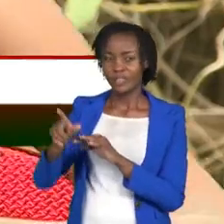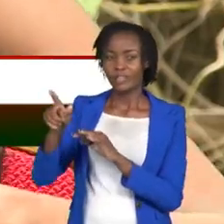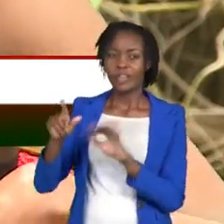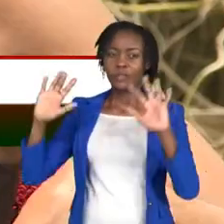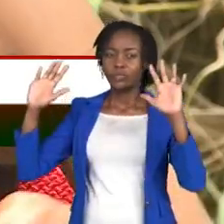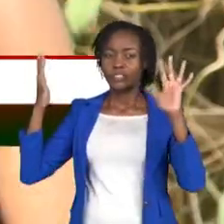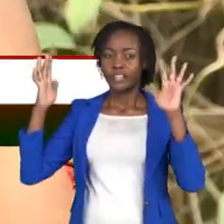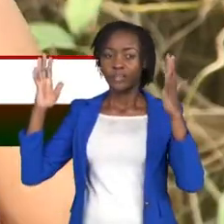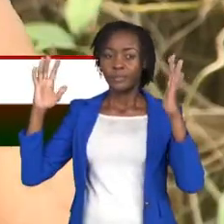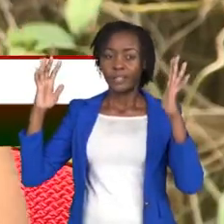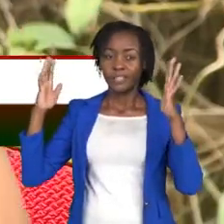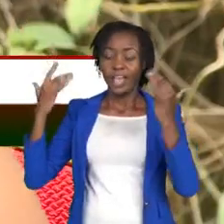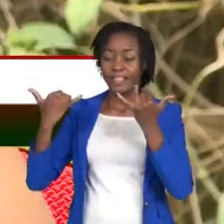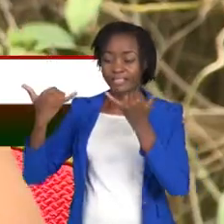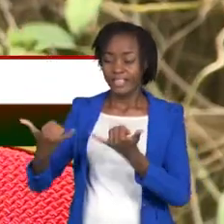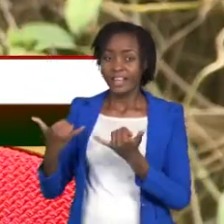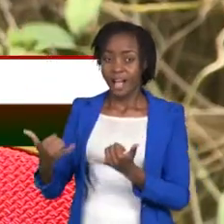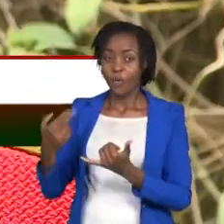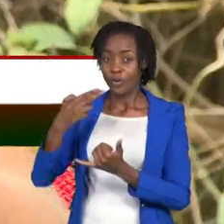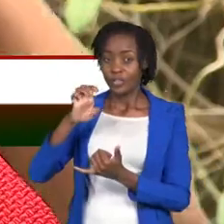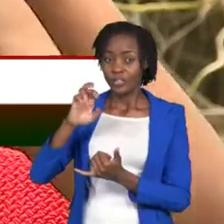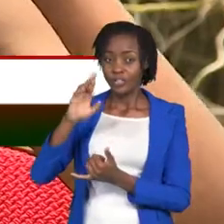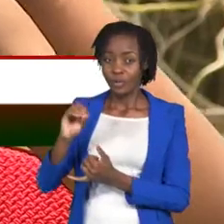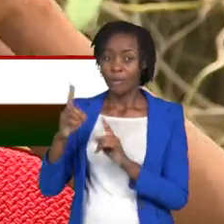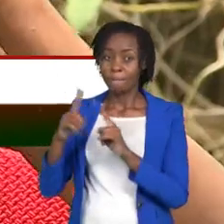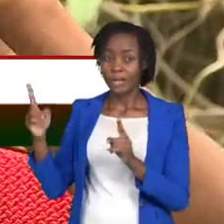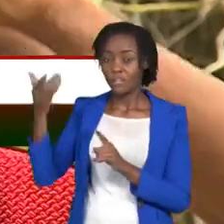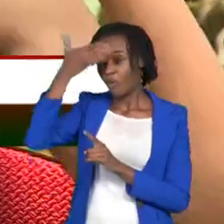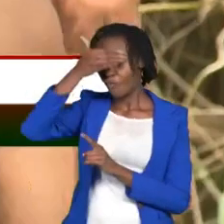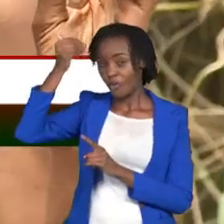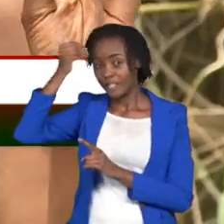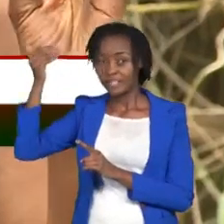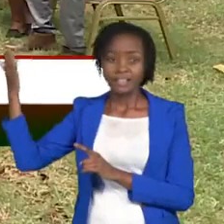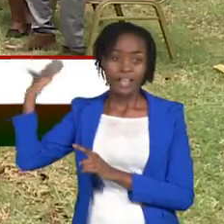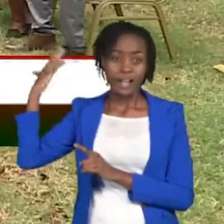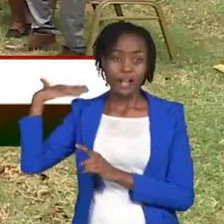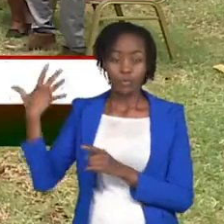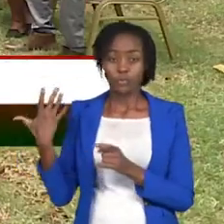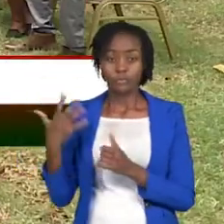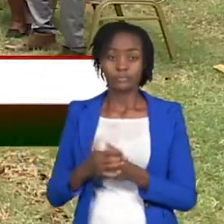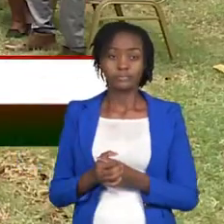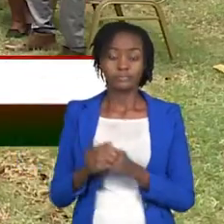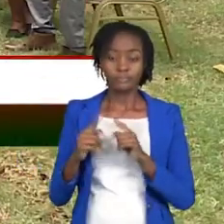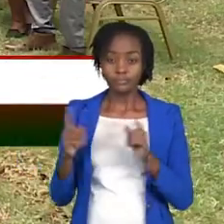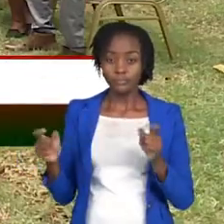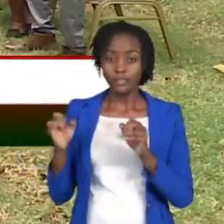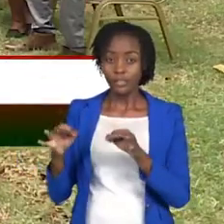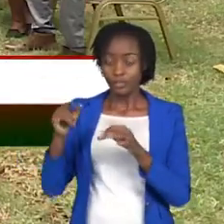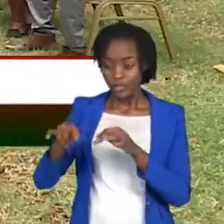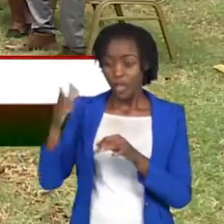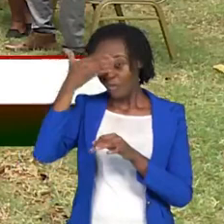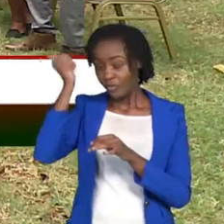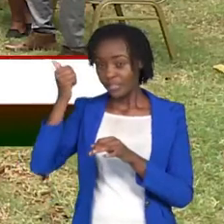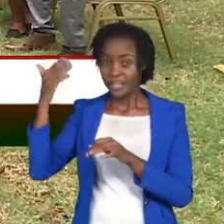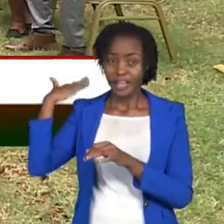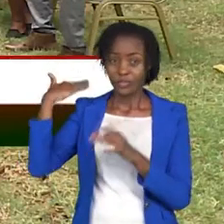now Shujaas or the now heroes while forgetting the ones who were before us. But if we forget who they were